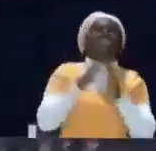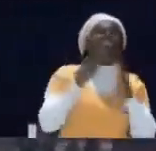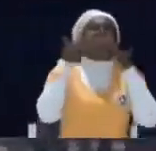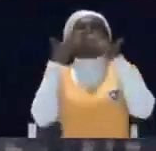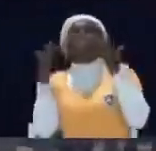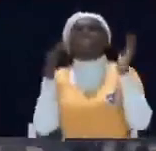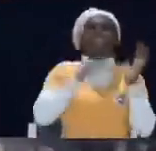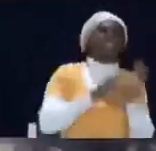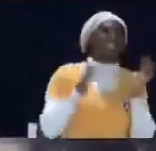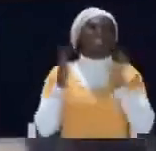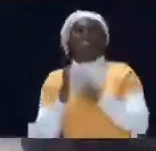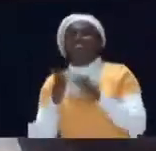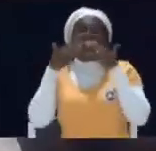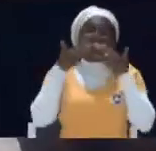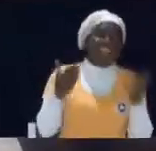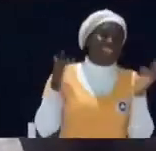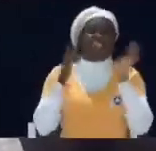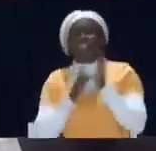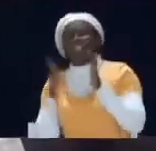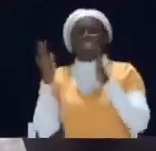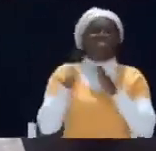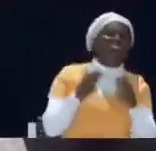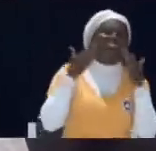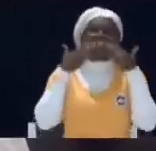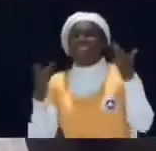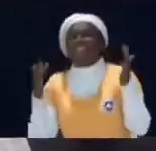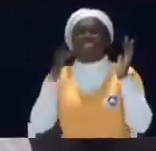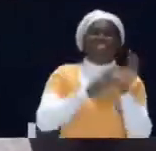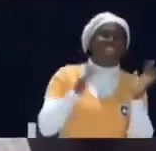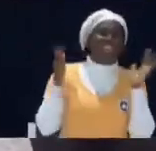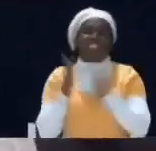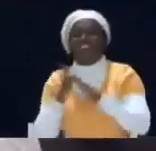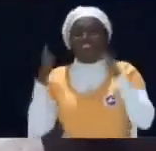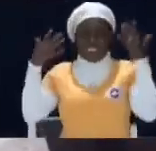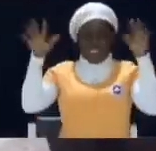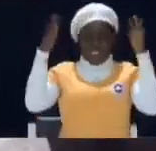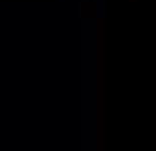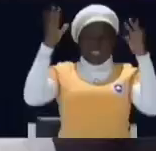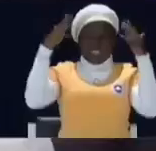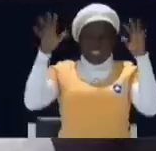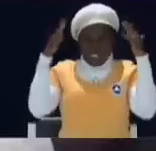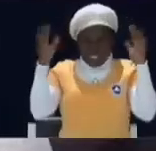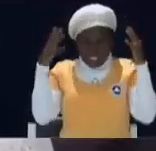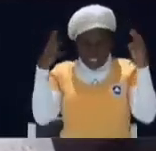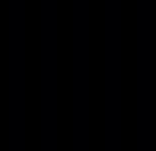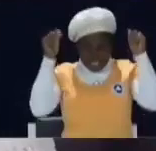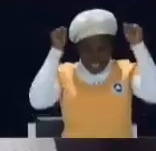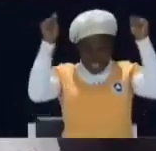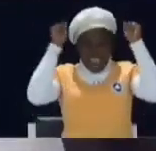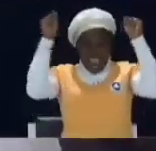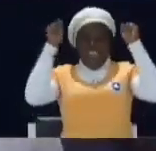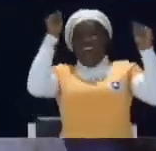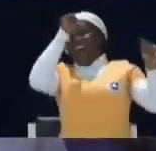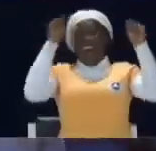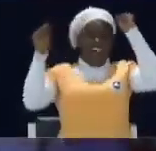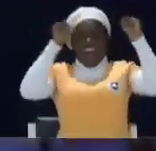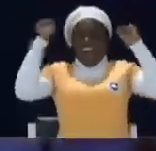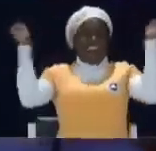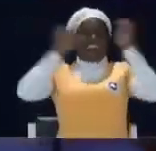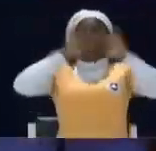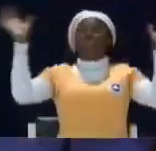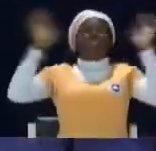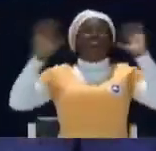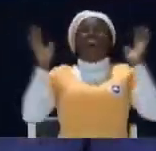more. It's been a harvest of signs, wonders, instant performances of the word of the